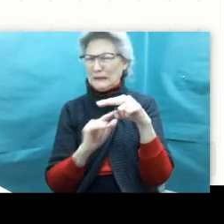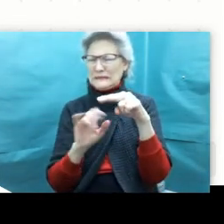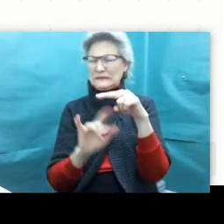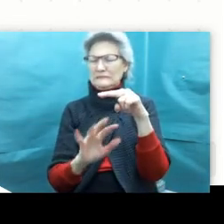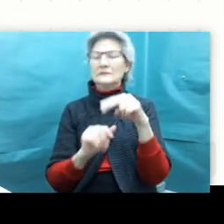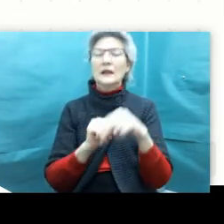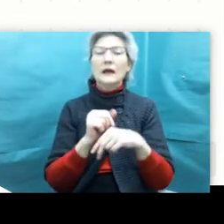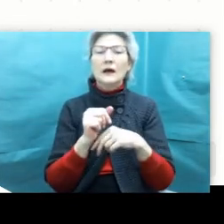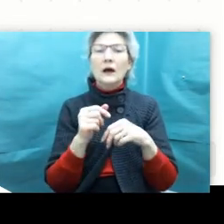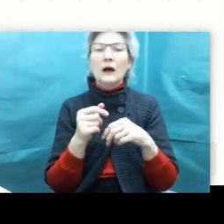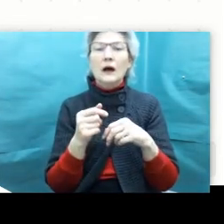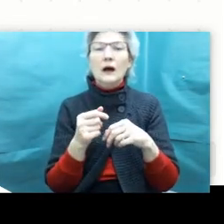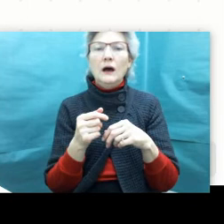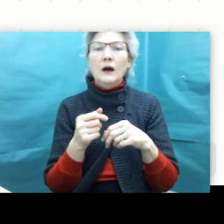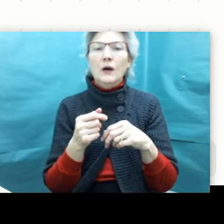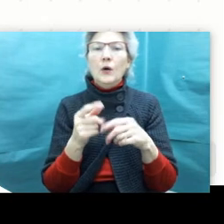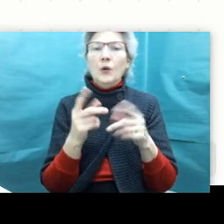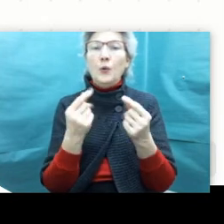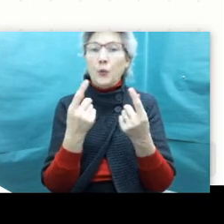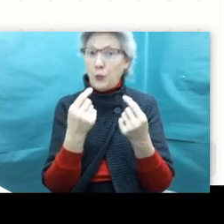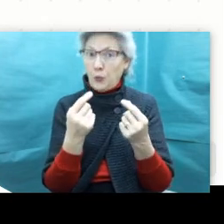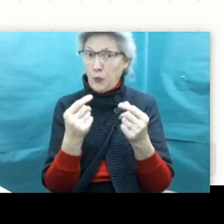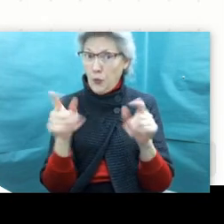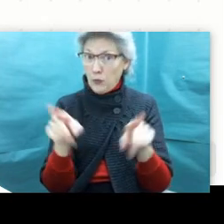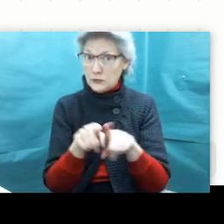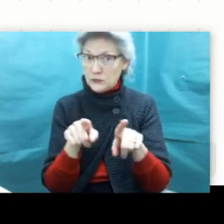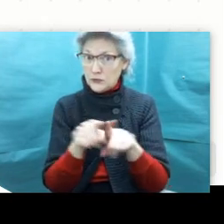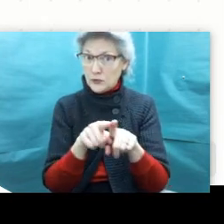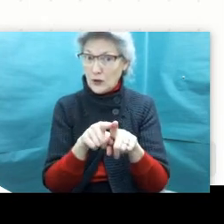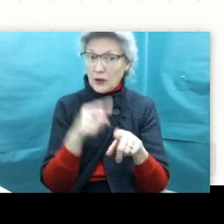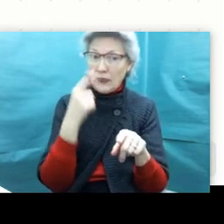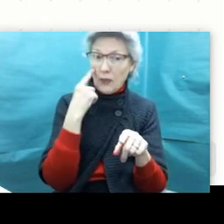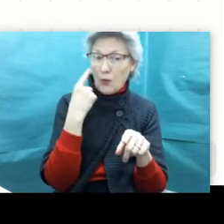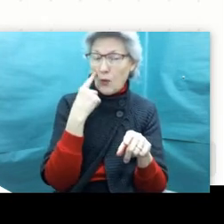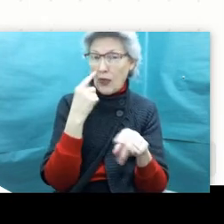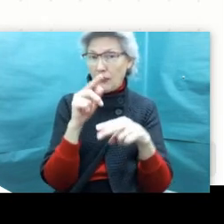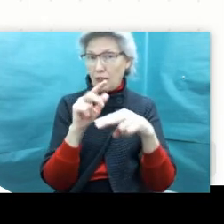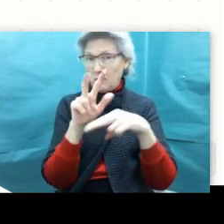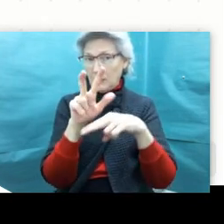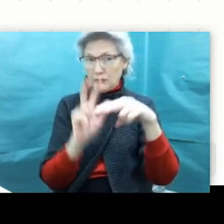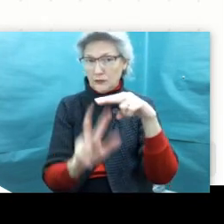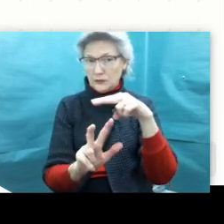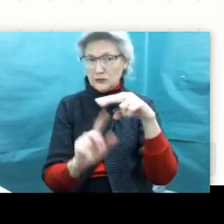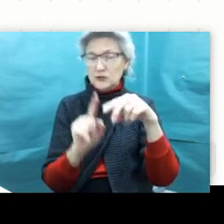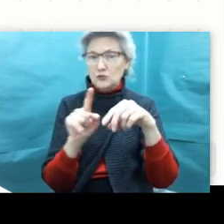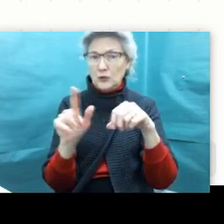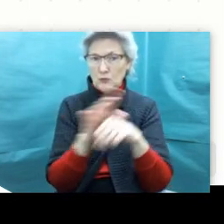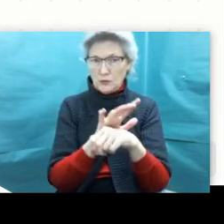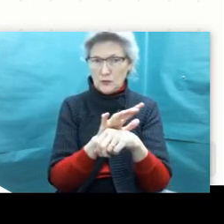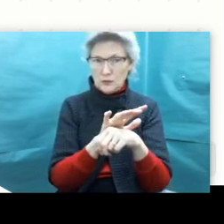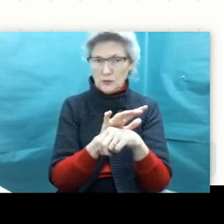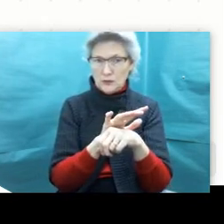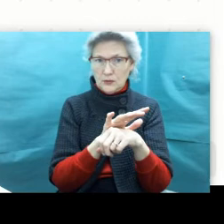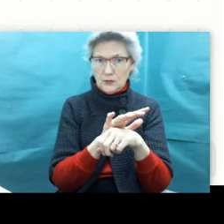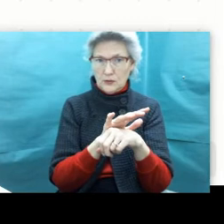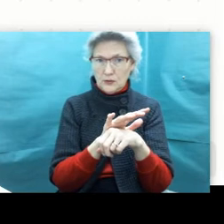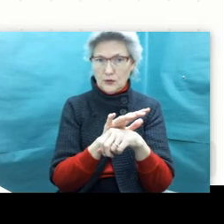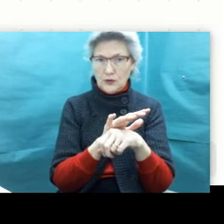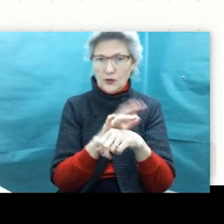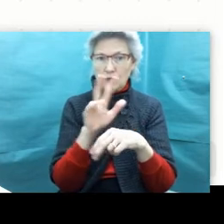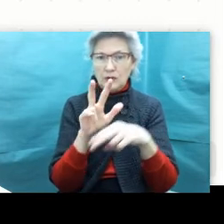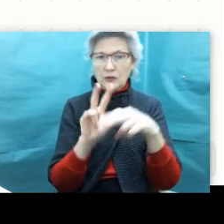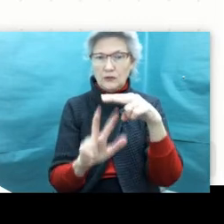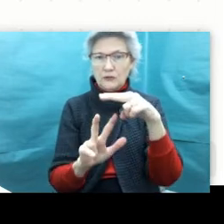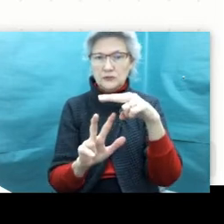could have done is I could have thought, well, 3/3 is 1 hole. So